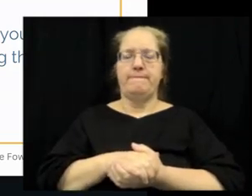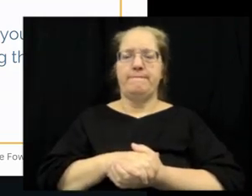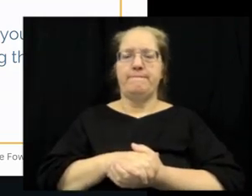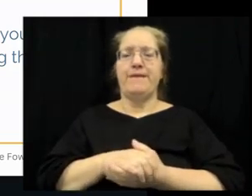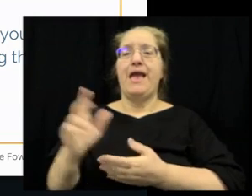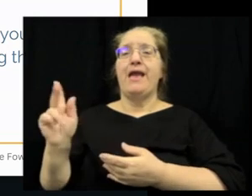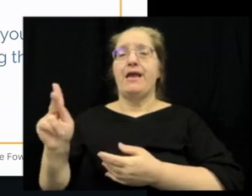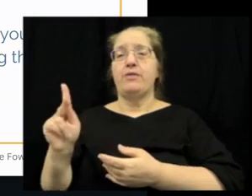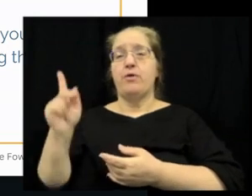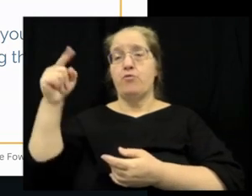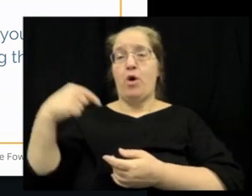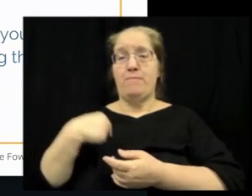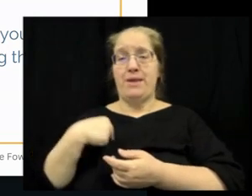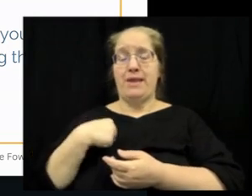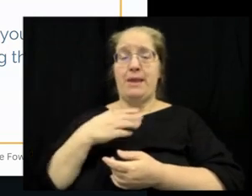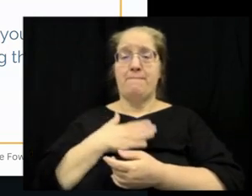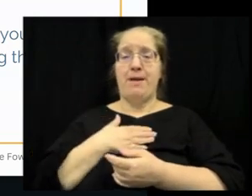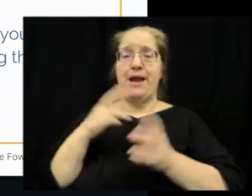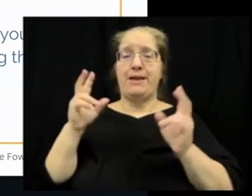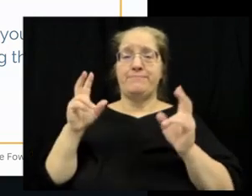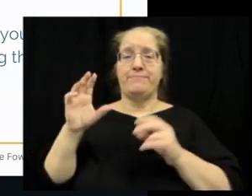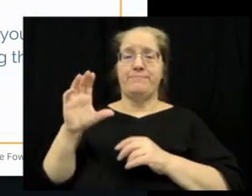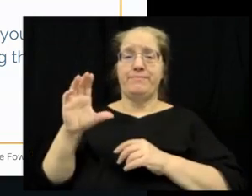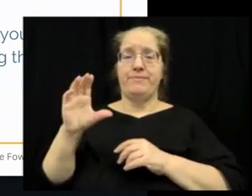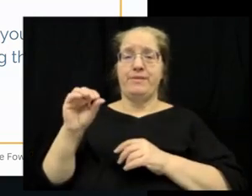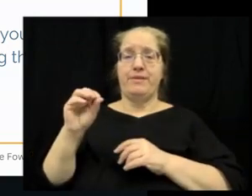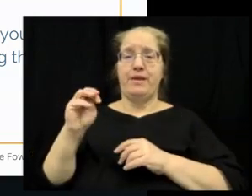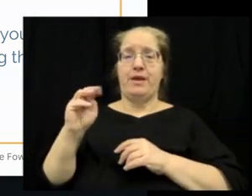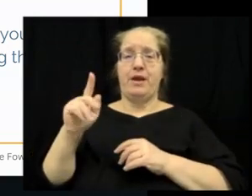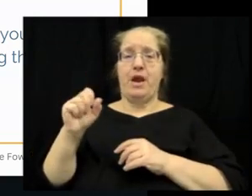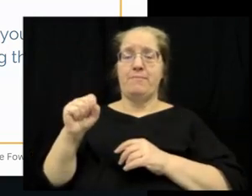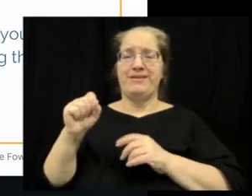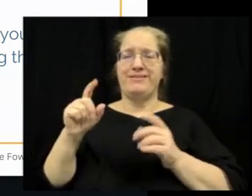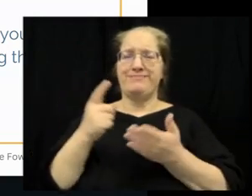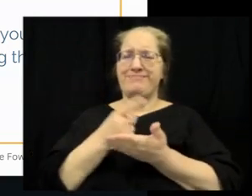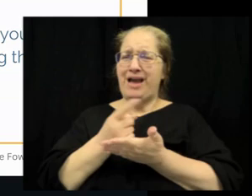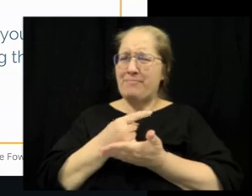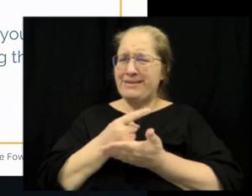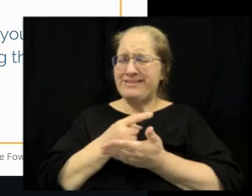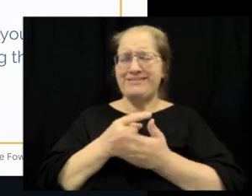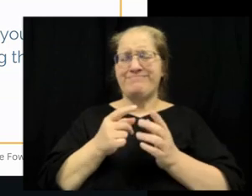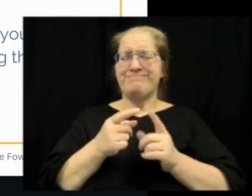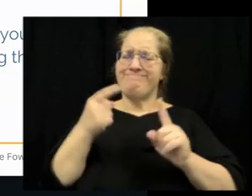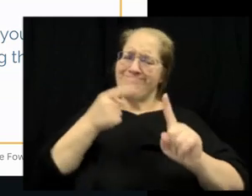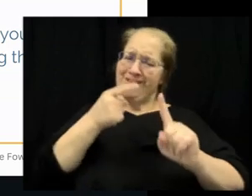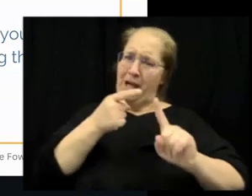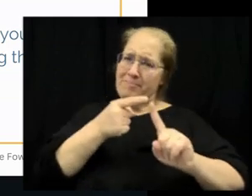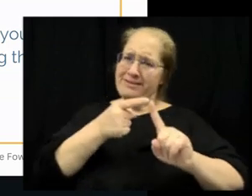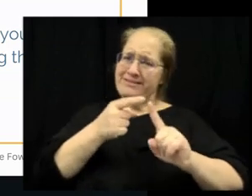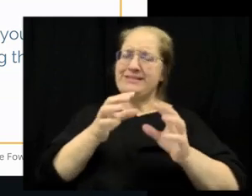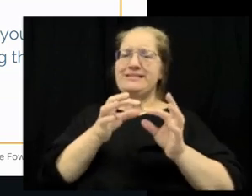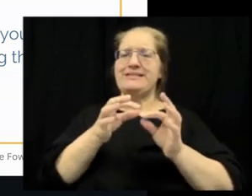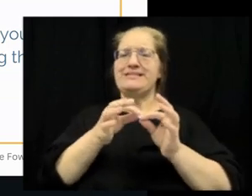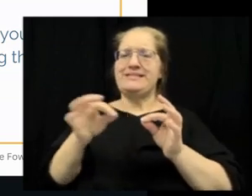for me, my compass statement, and Shoria, this really helped me too in the heat of the moment, because you want to scream at